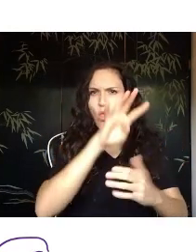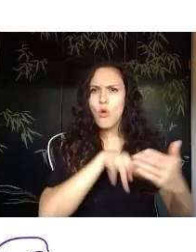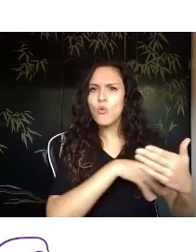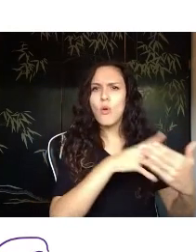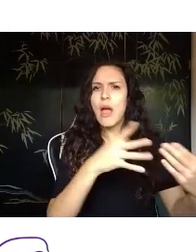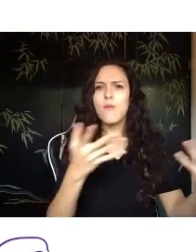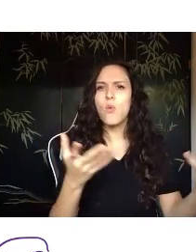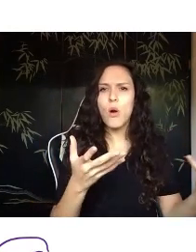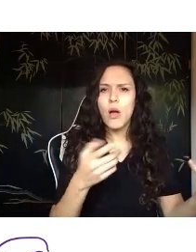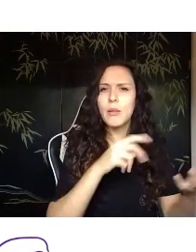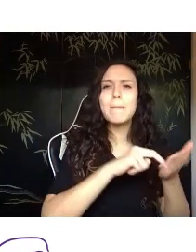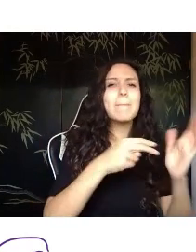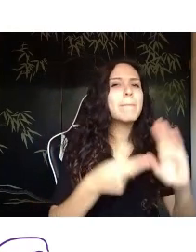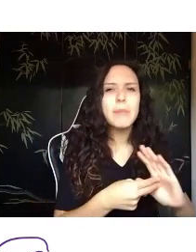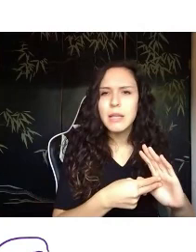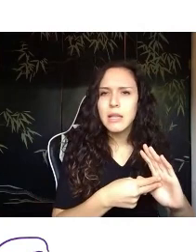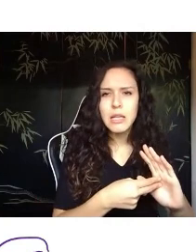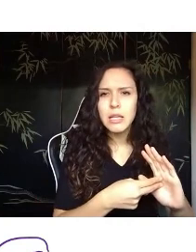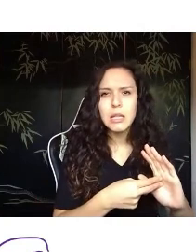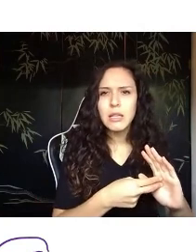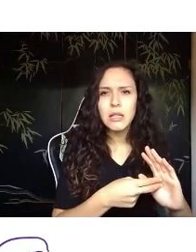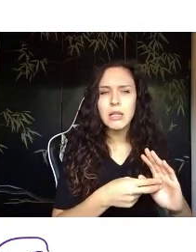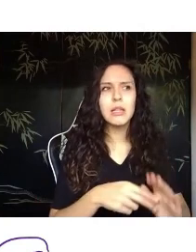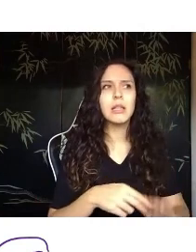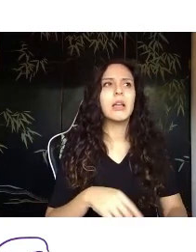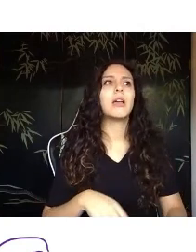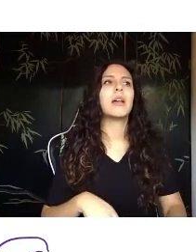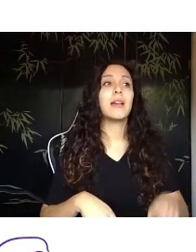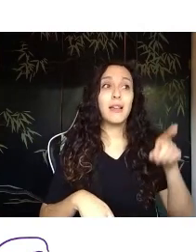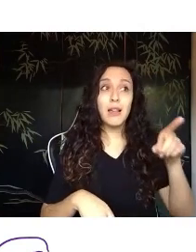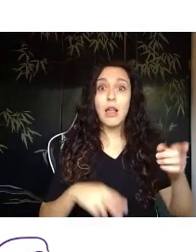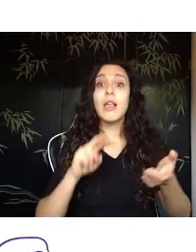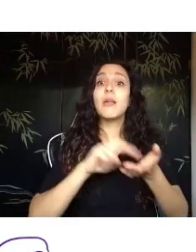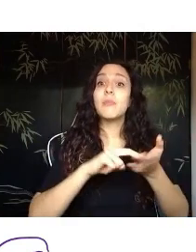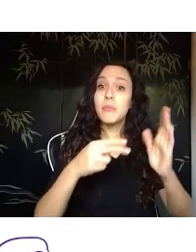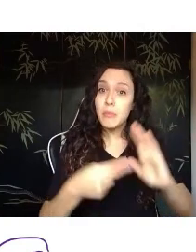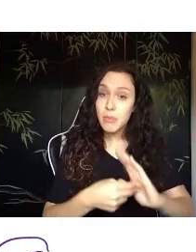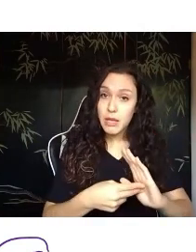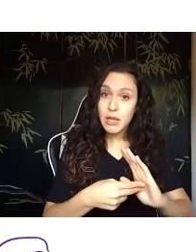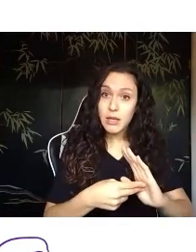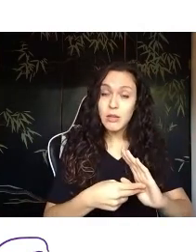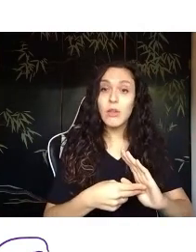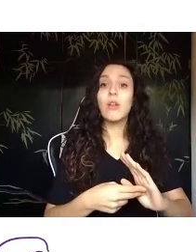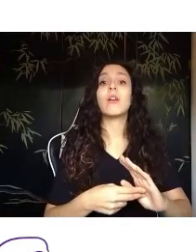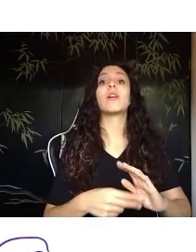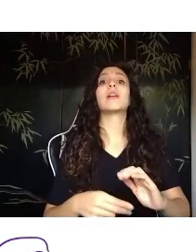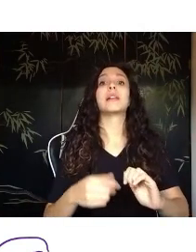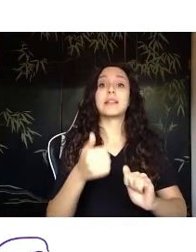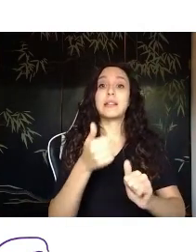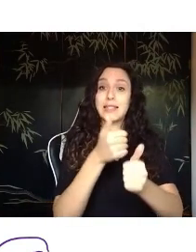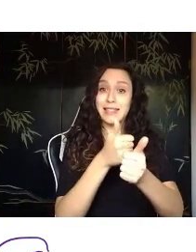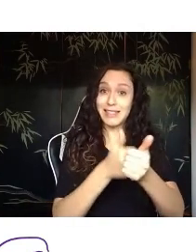So what does this unit rate mean for this graph? It costs